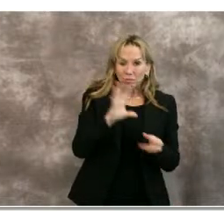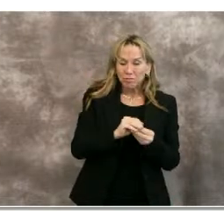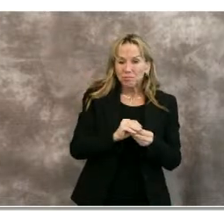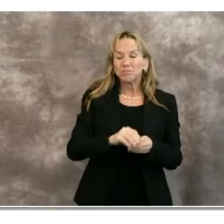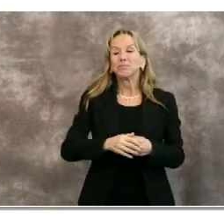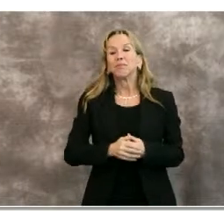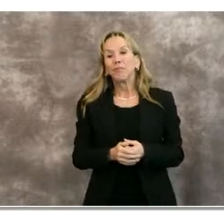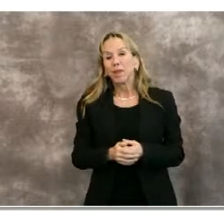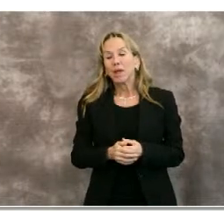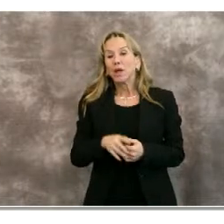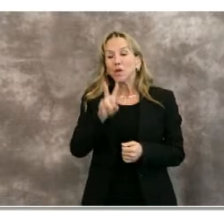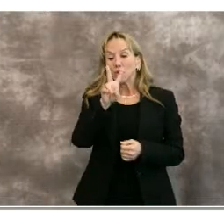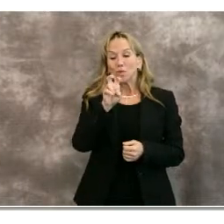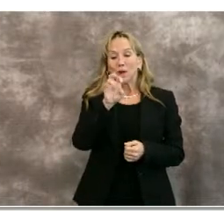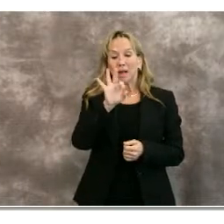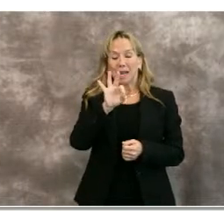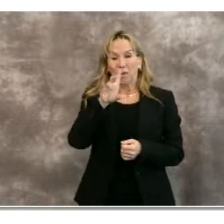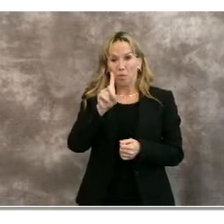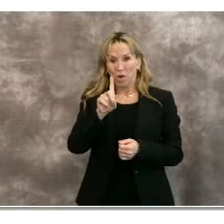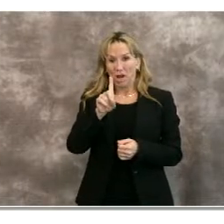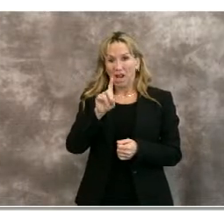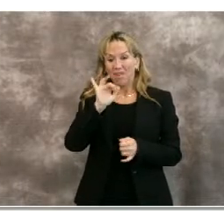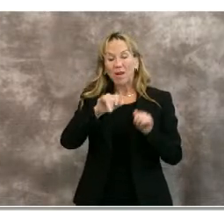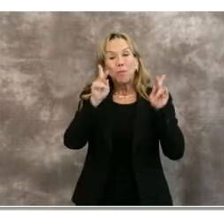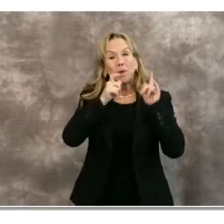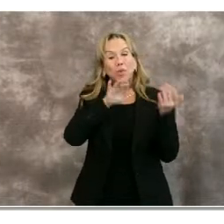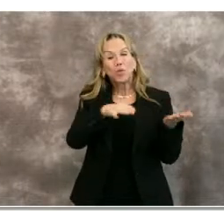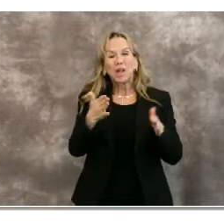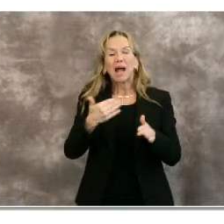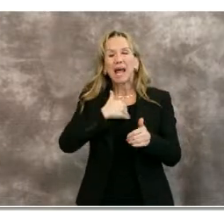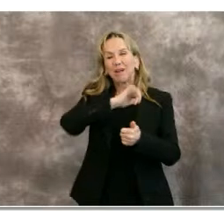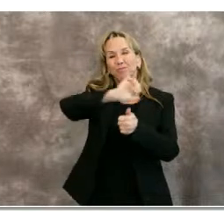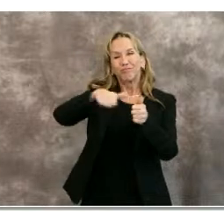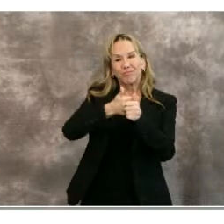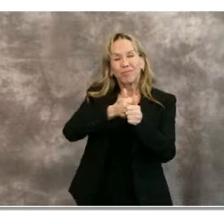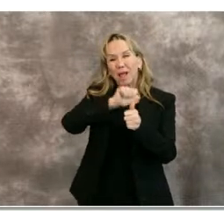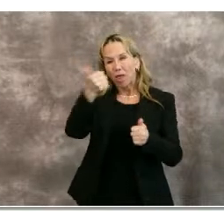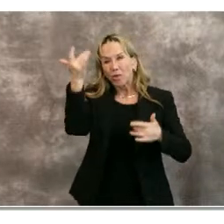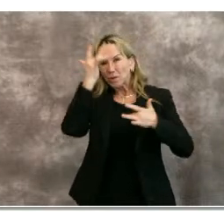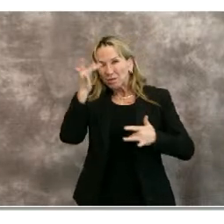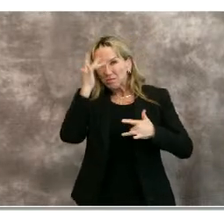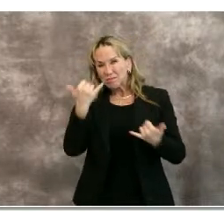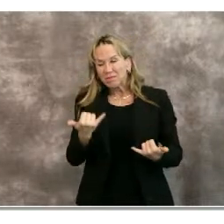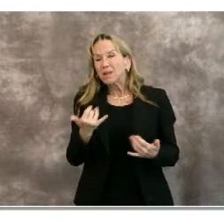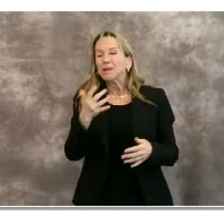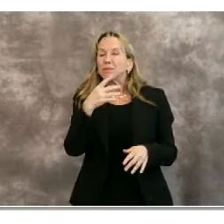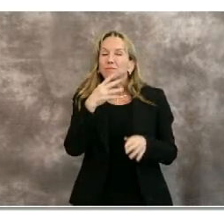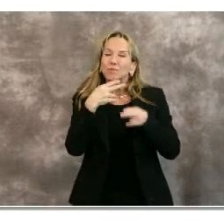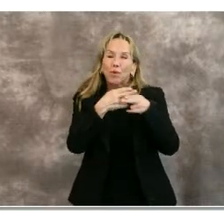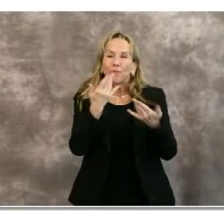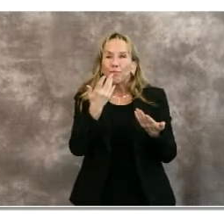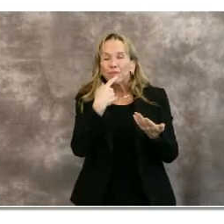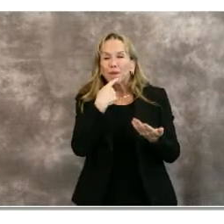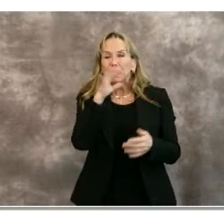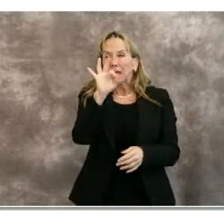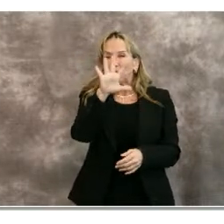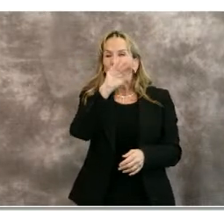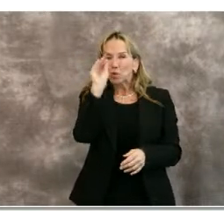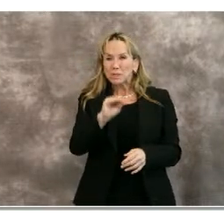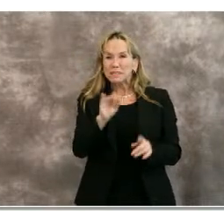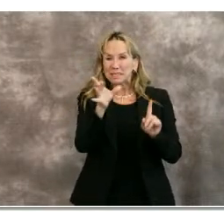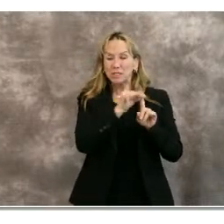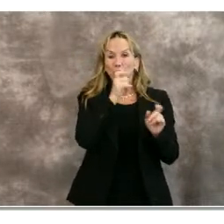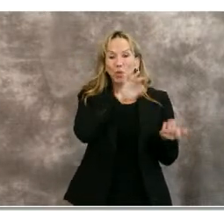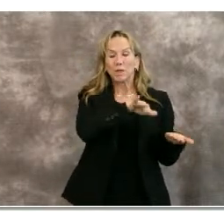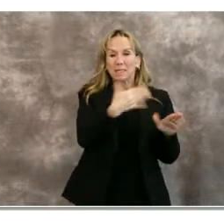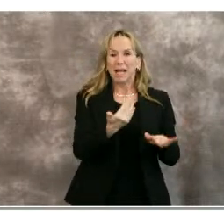male. 291 had underlying medical conditions. This is 95% of the total number of